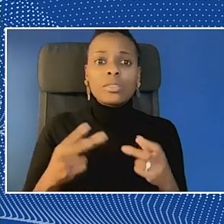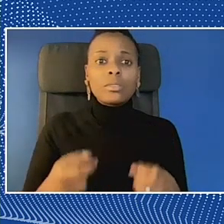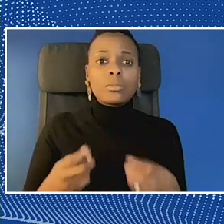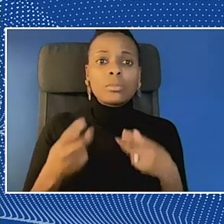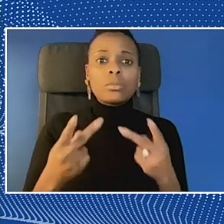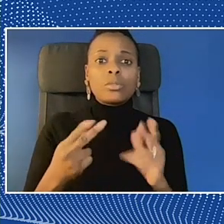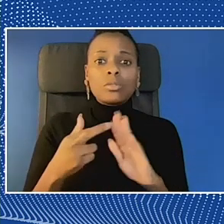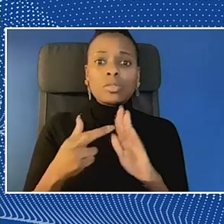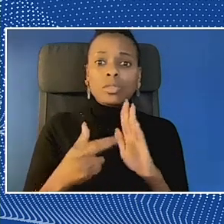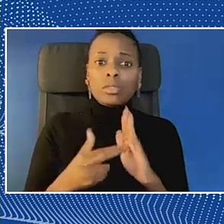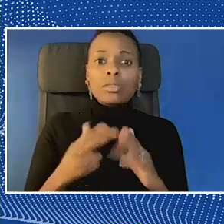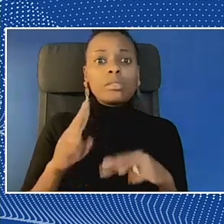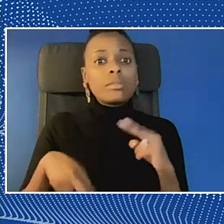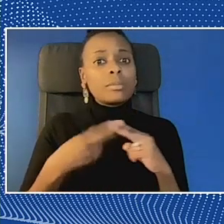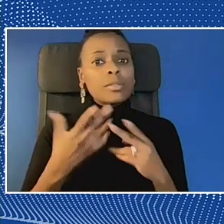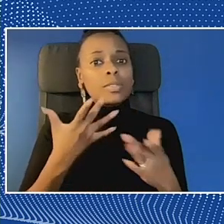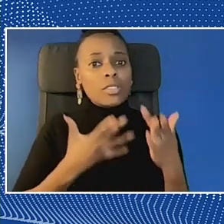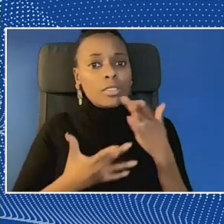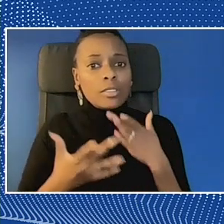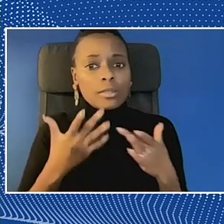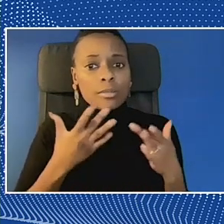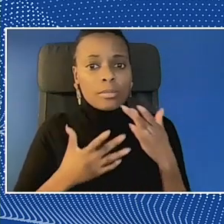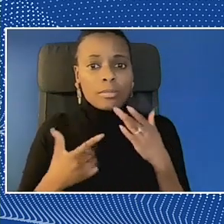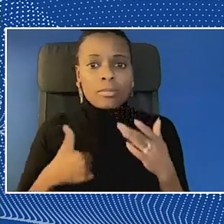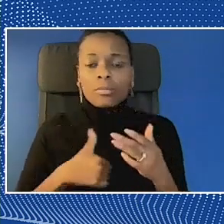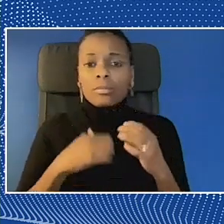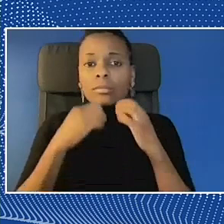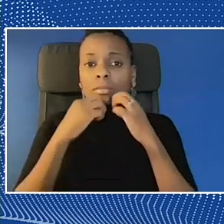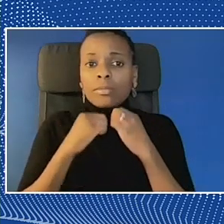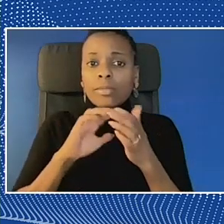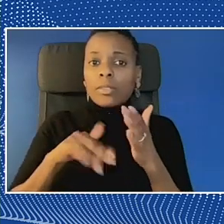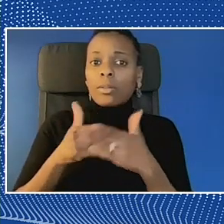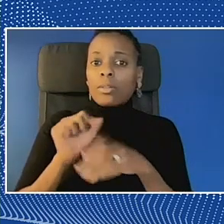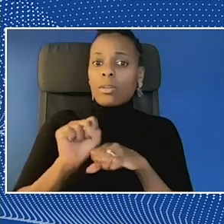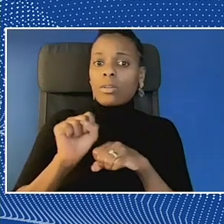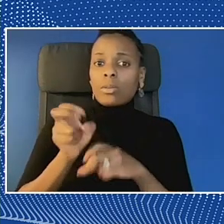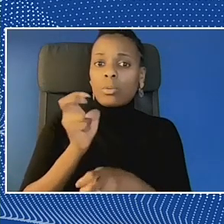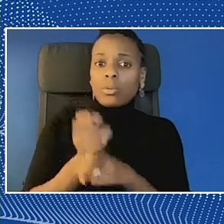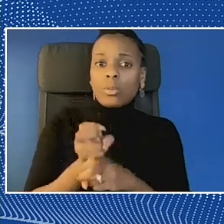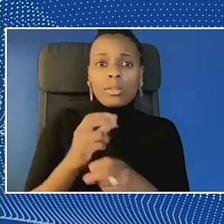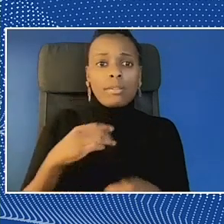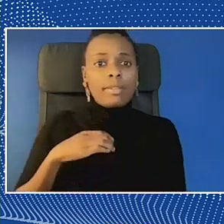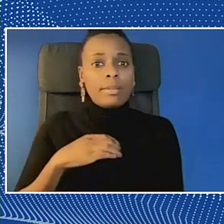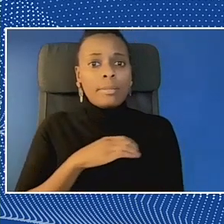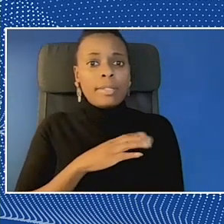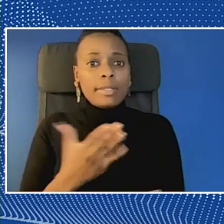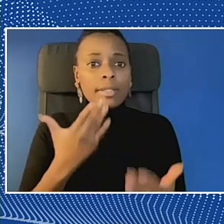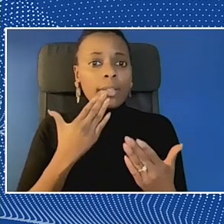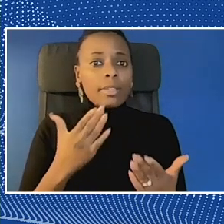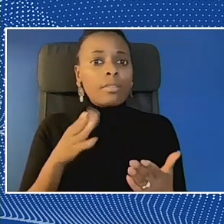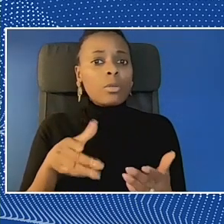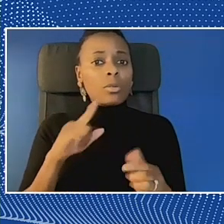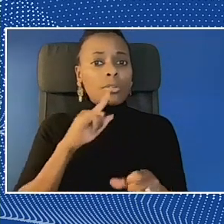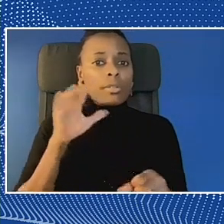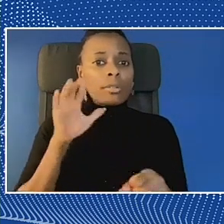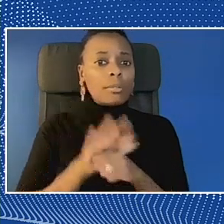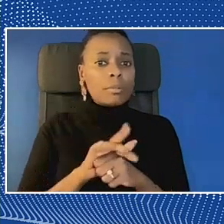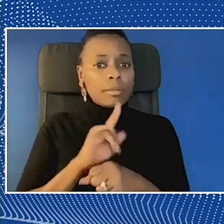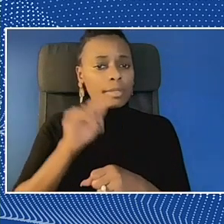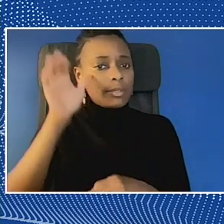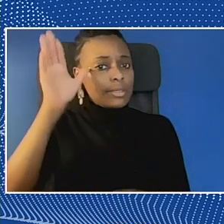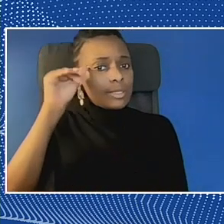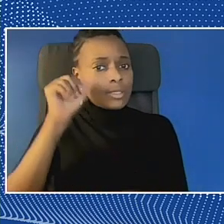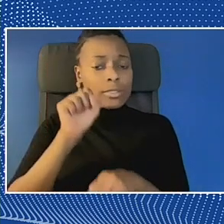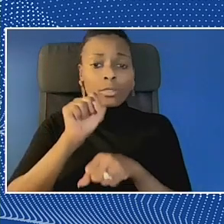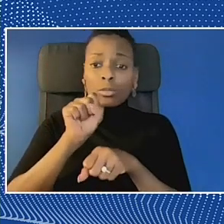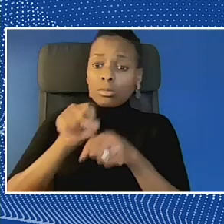hardship. We appreciate all the hard work of the committee and thank you for your commitment and dedication to serving the public in this